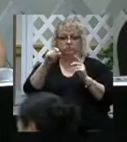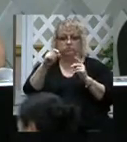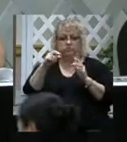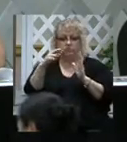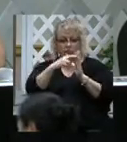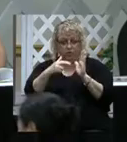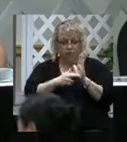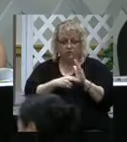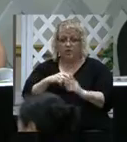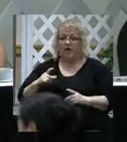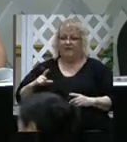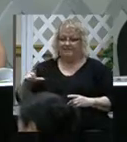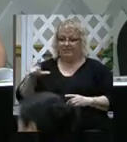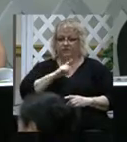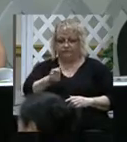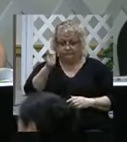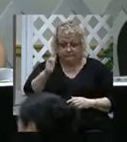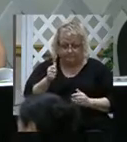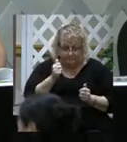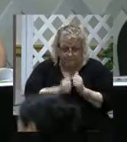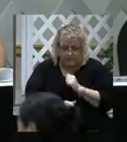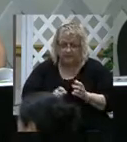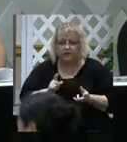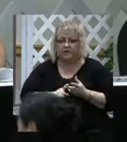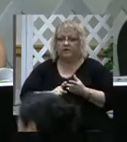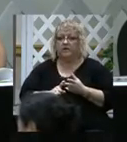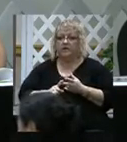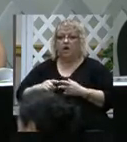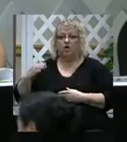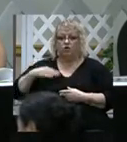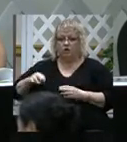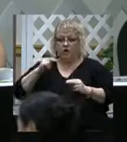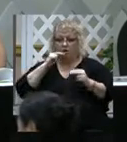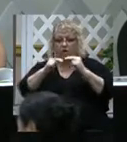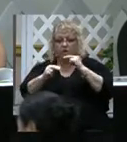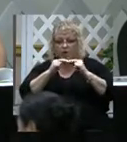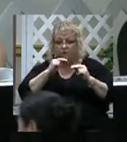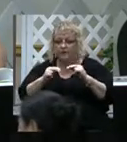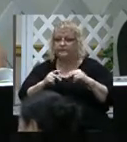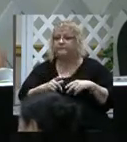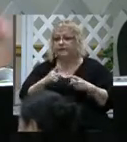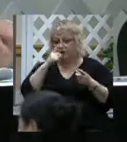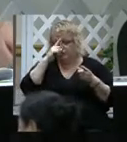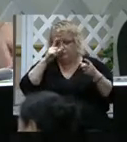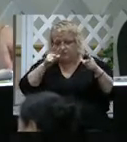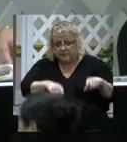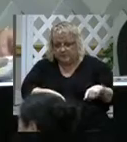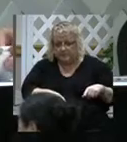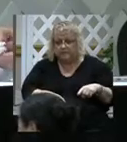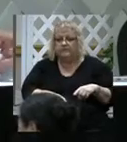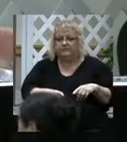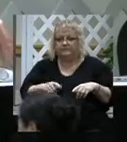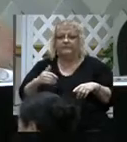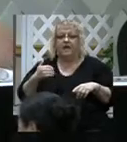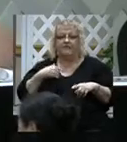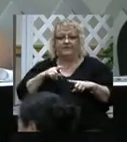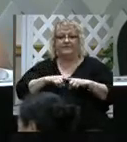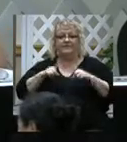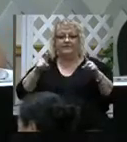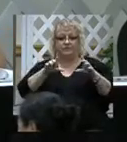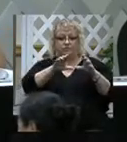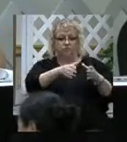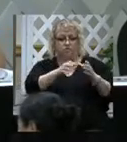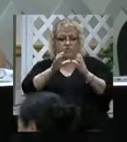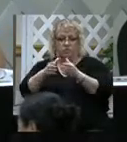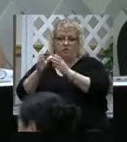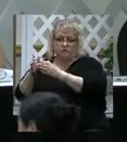our legislation, it's in our collective bargaining agreement. And we have like different groups